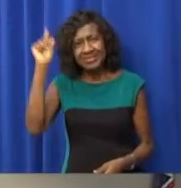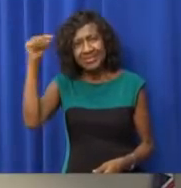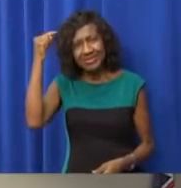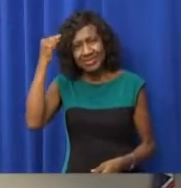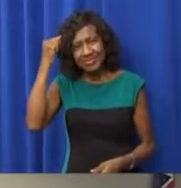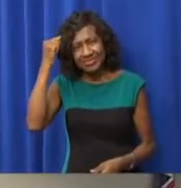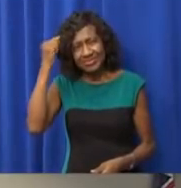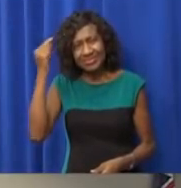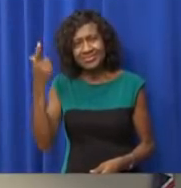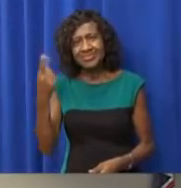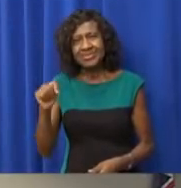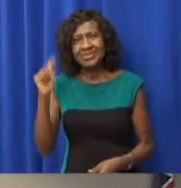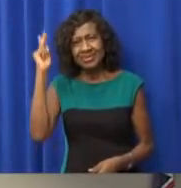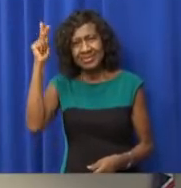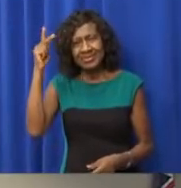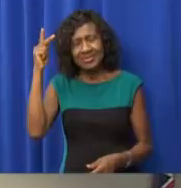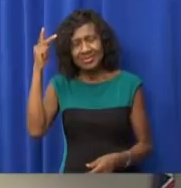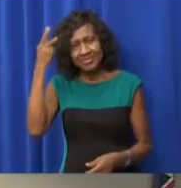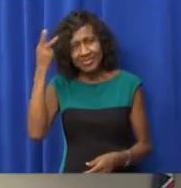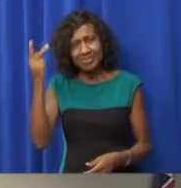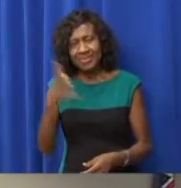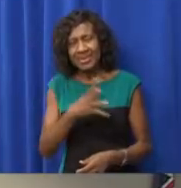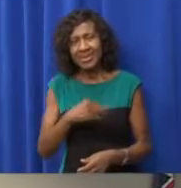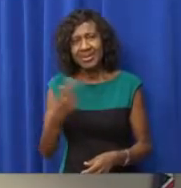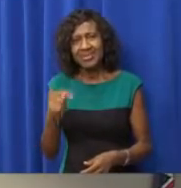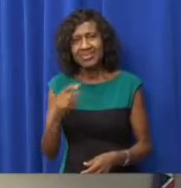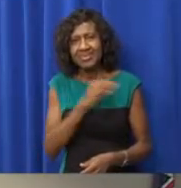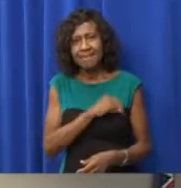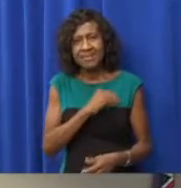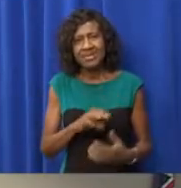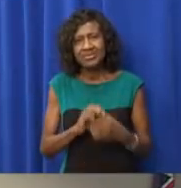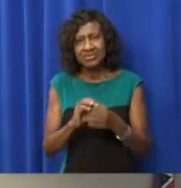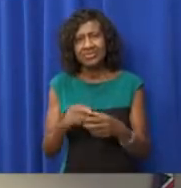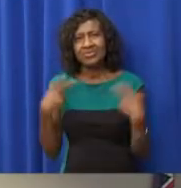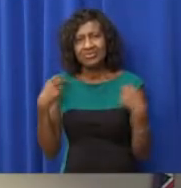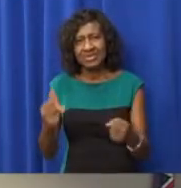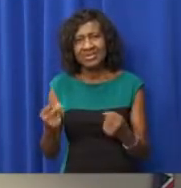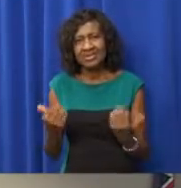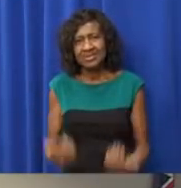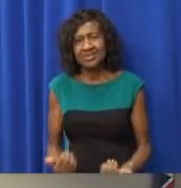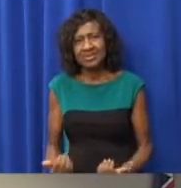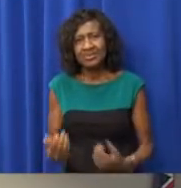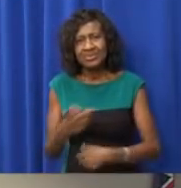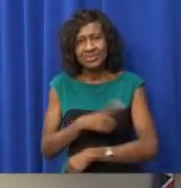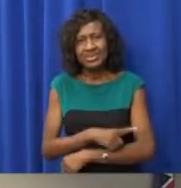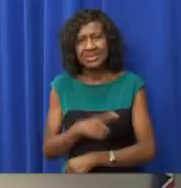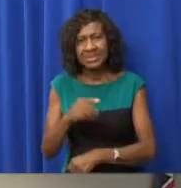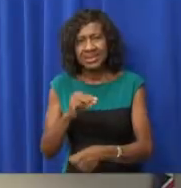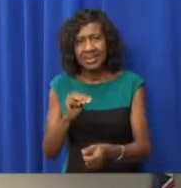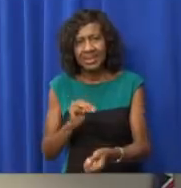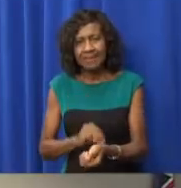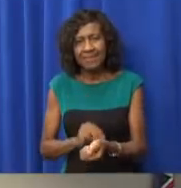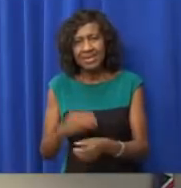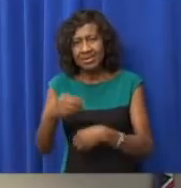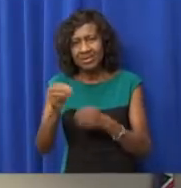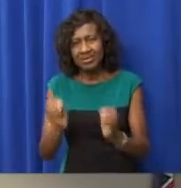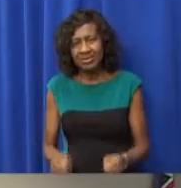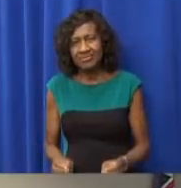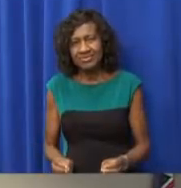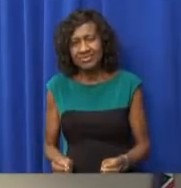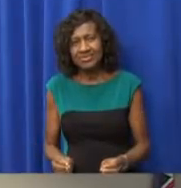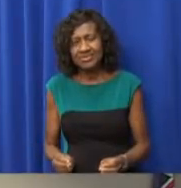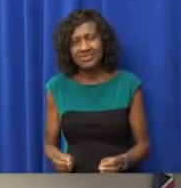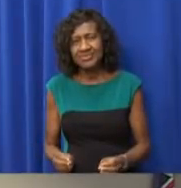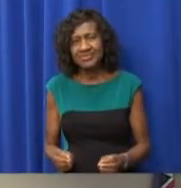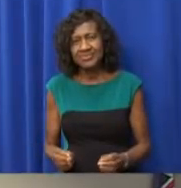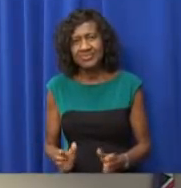Governor, the Honourable Premier, and the Honourable Minister of Health. With us in studio today, we have the Chief Medical Officer, as well